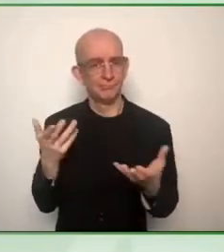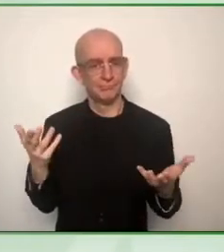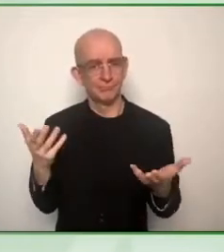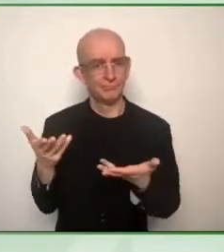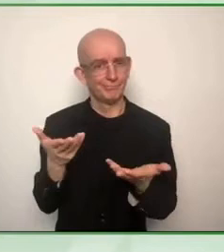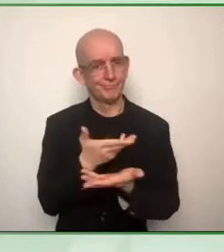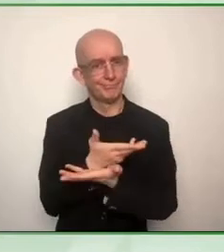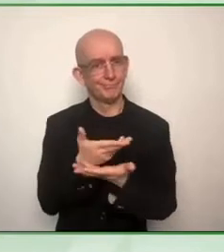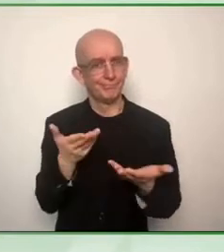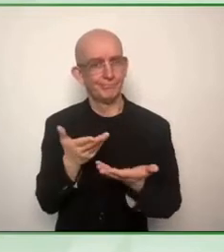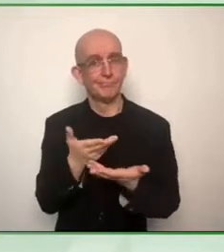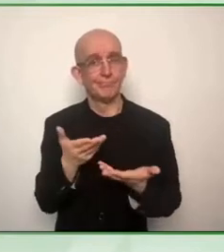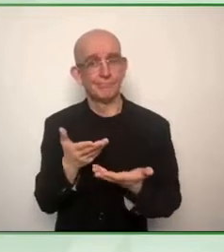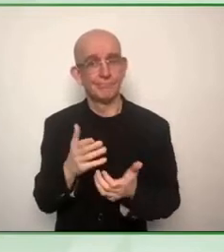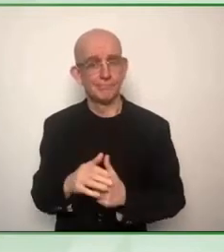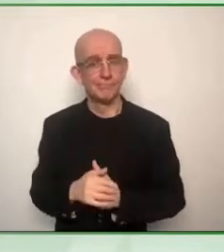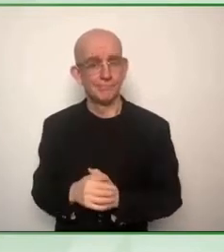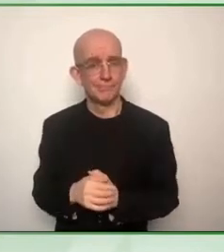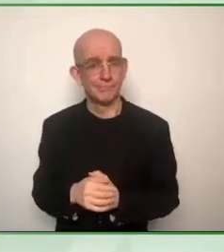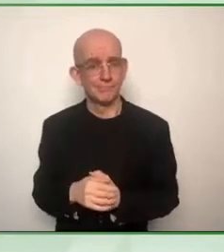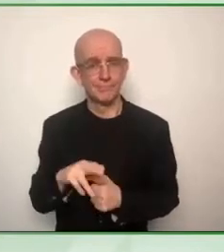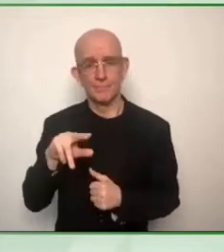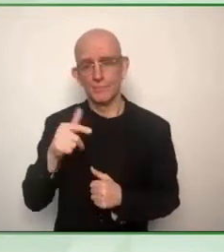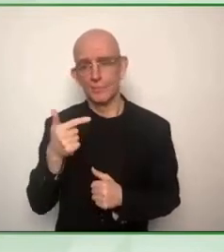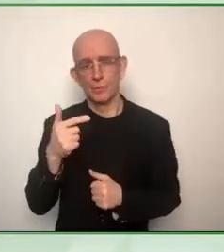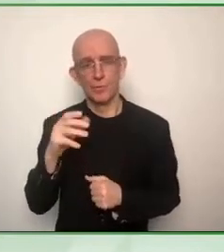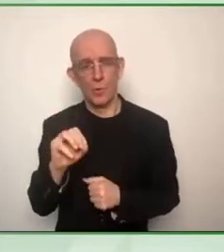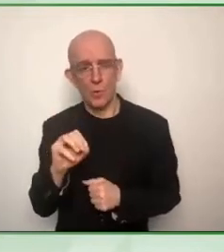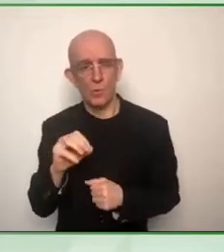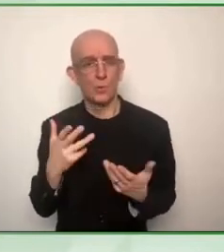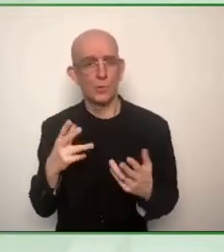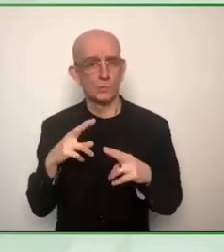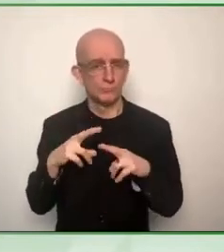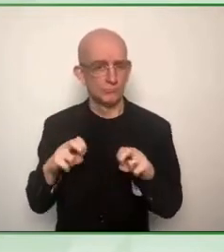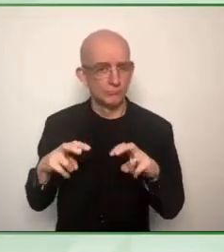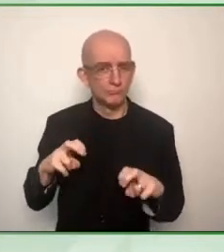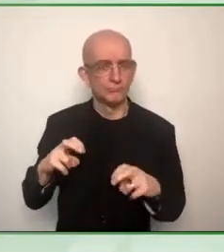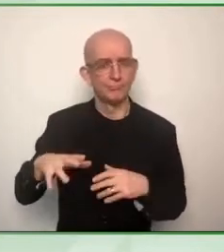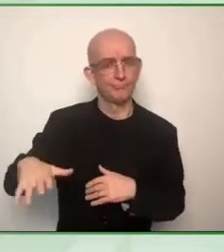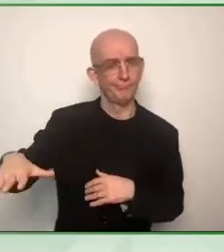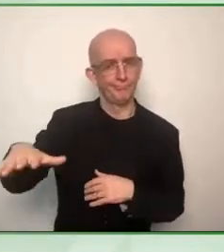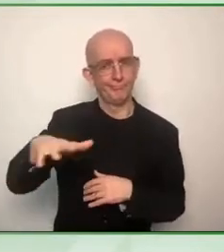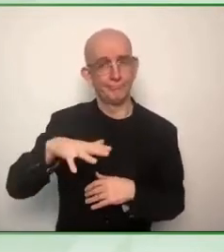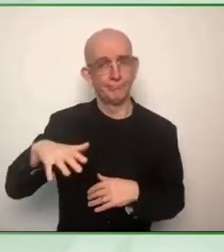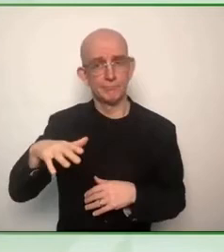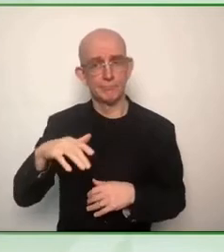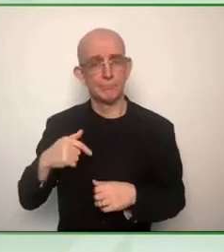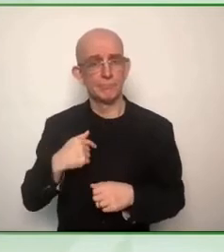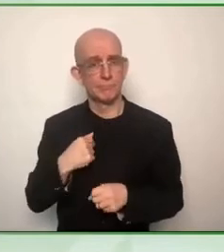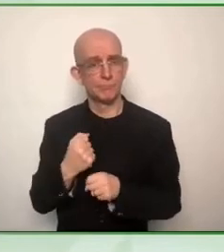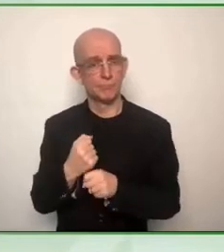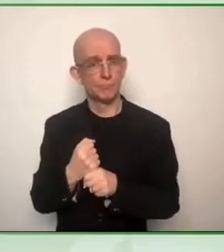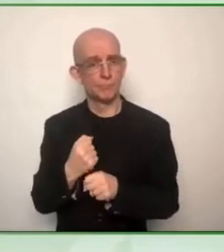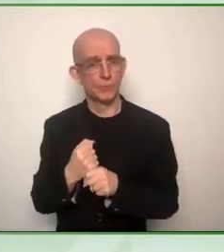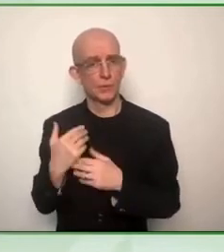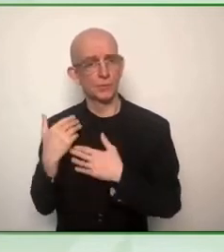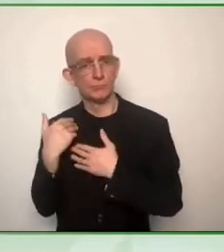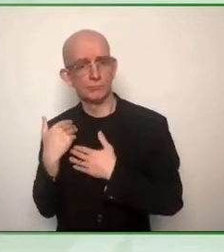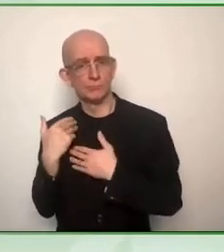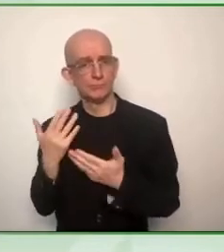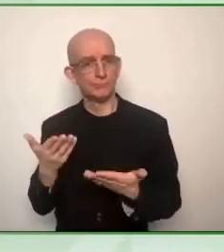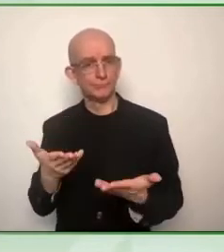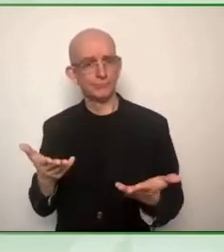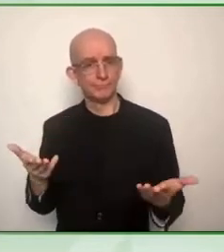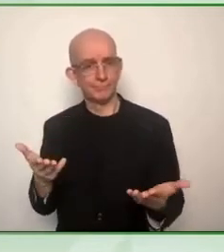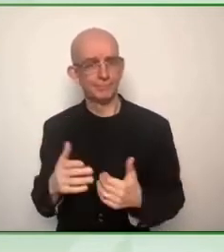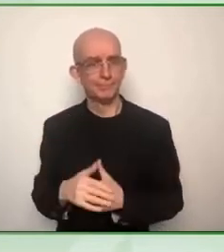I think towards the end of 2020, we commissioned South Africa's first, and I know it's a global first as well, a study into